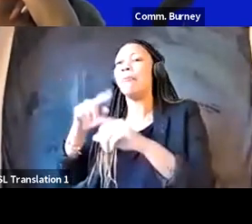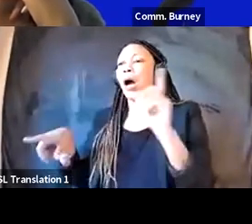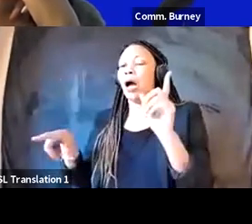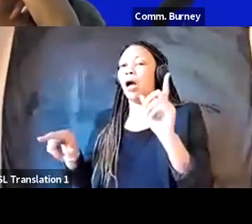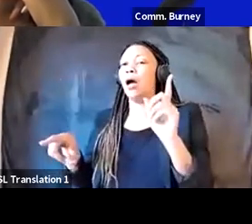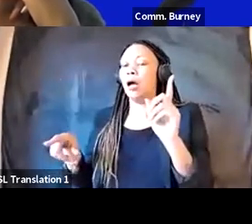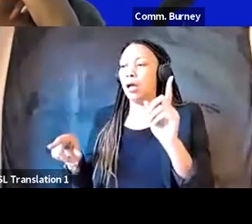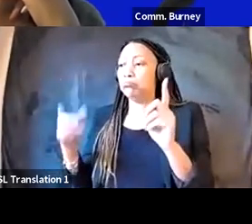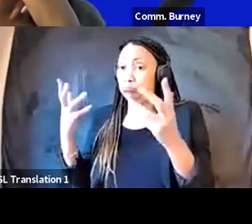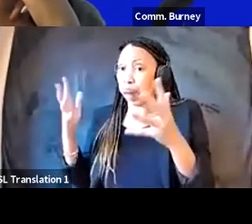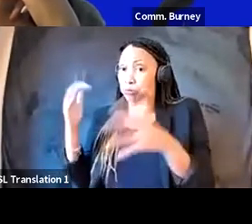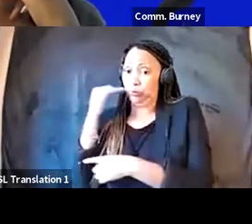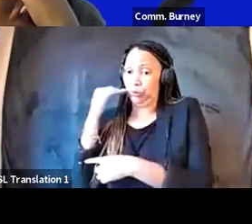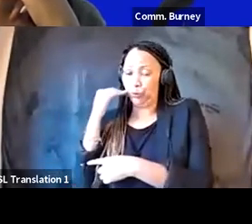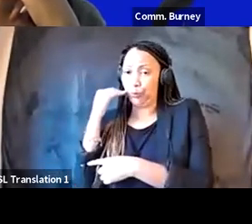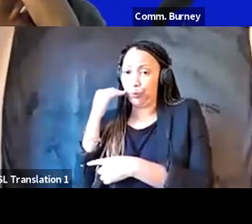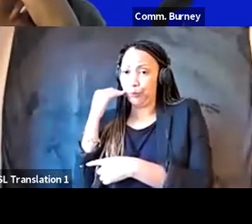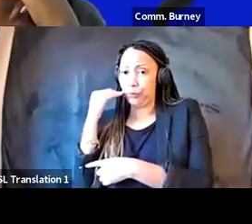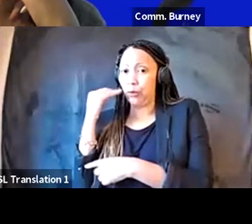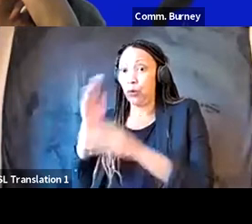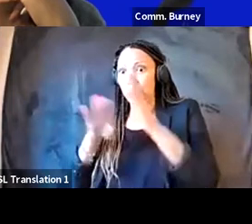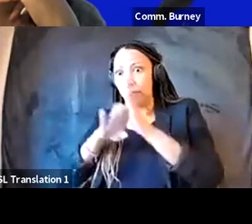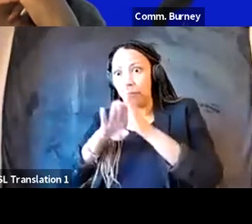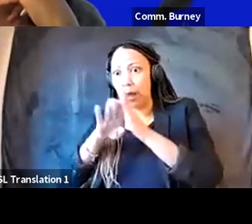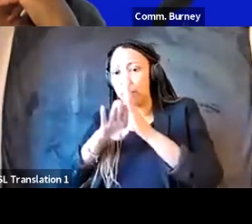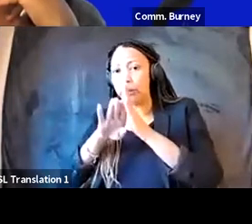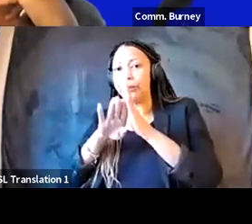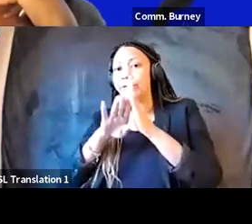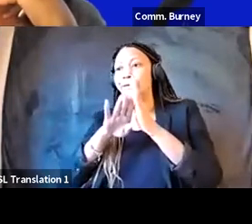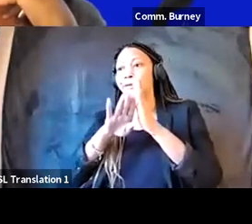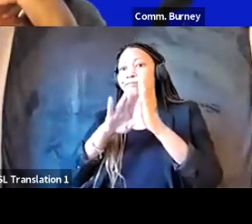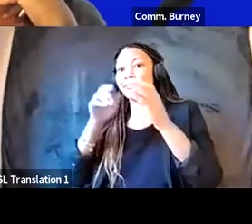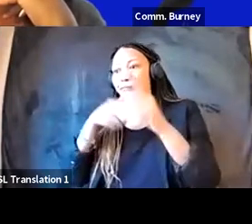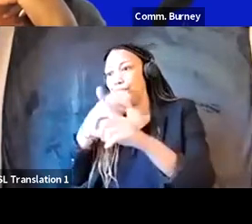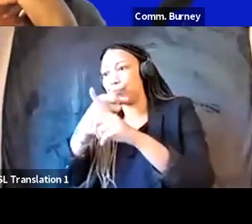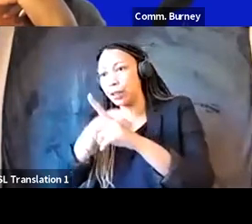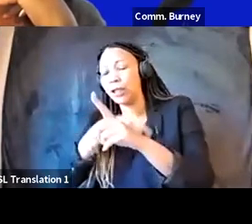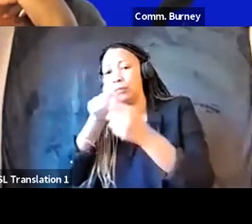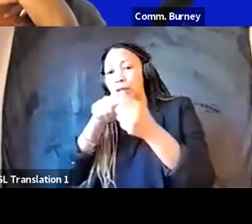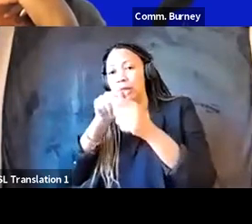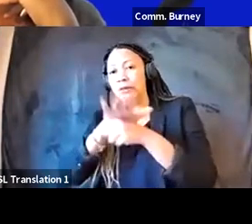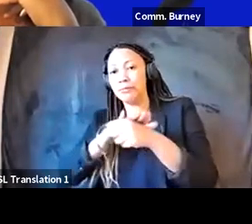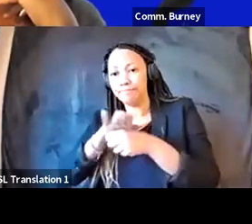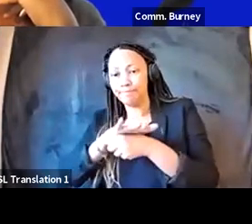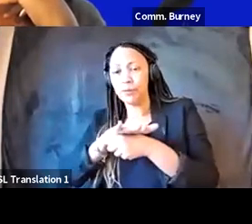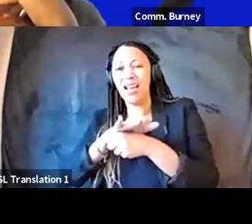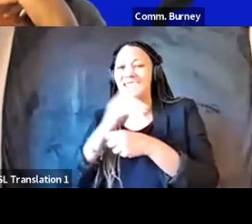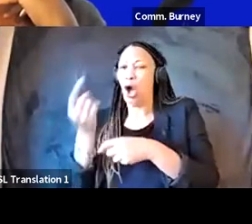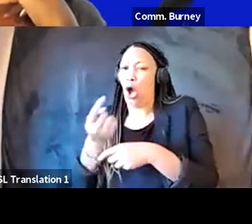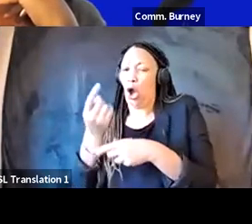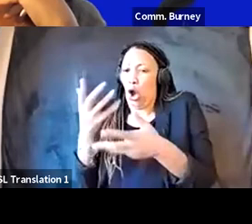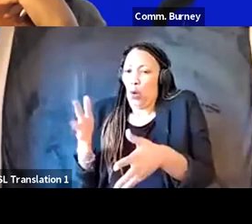this, as we know, usually when these developments come to a specific neighborhood, there is already a potential there's